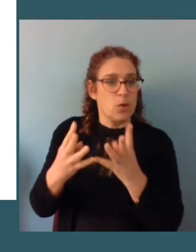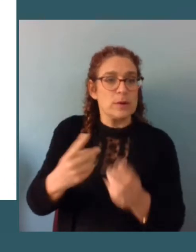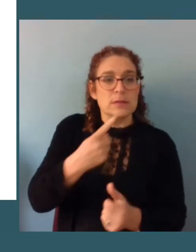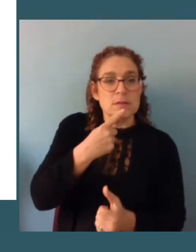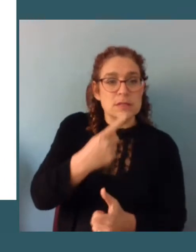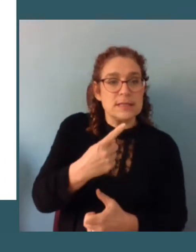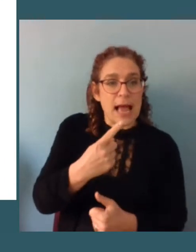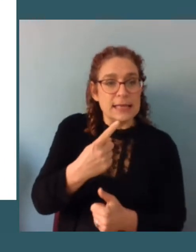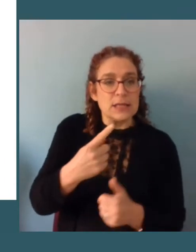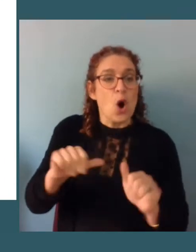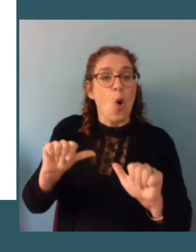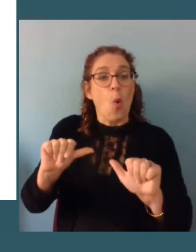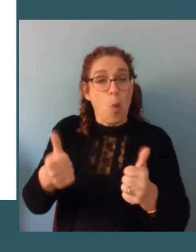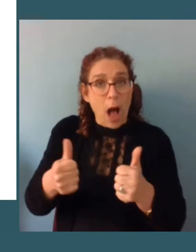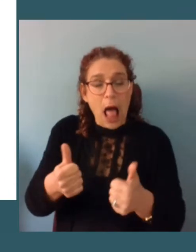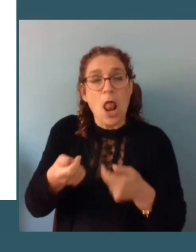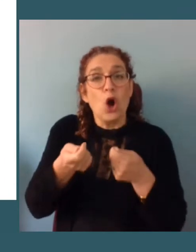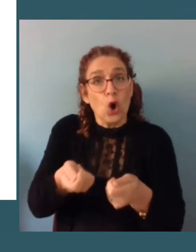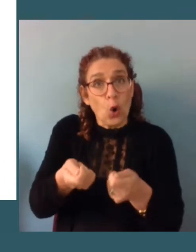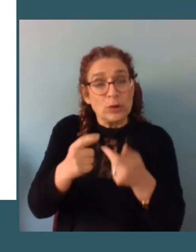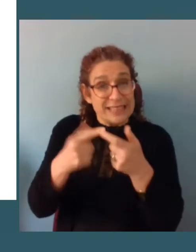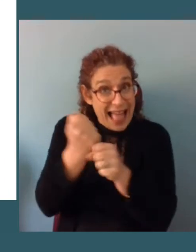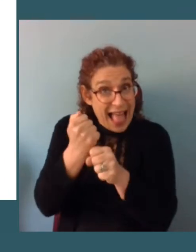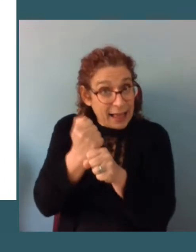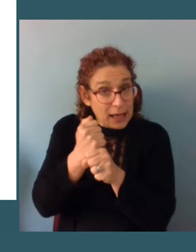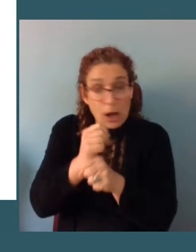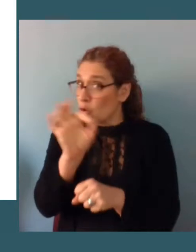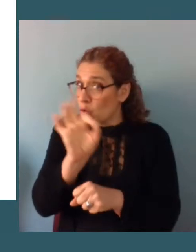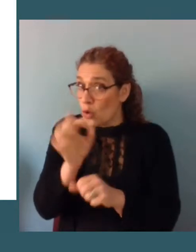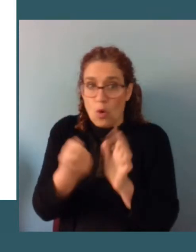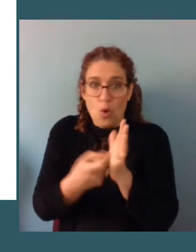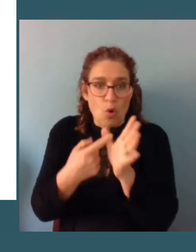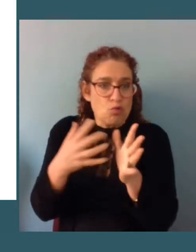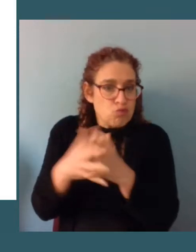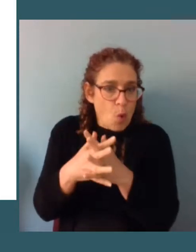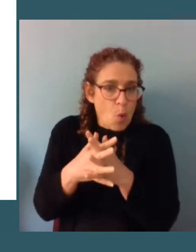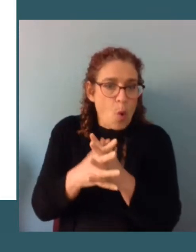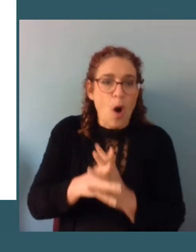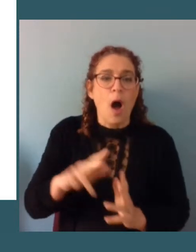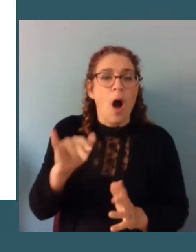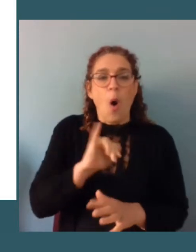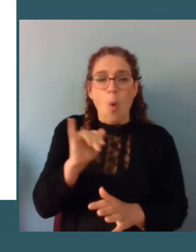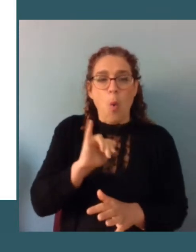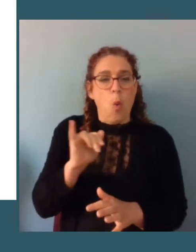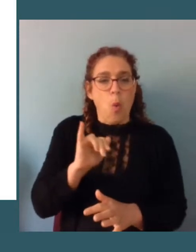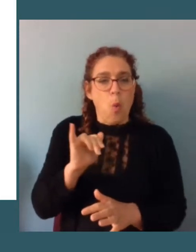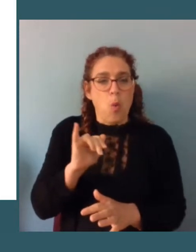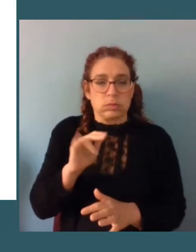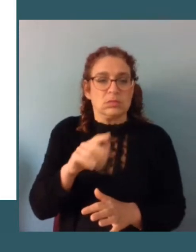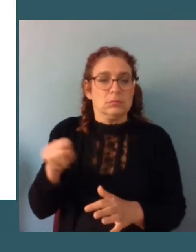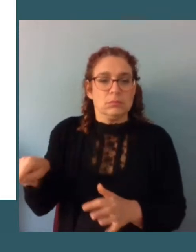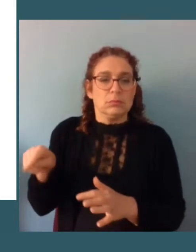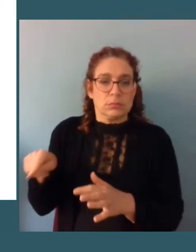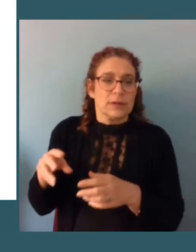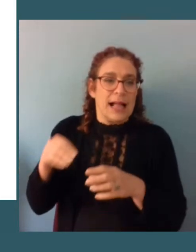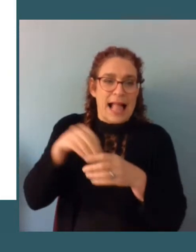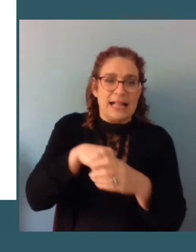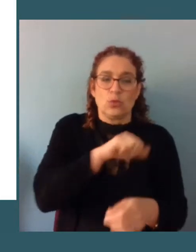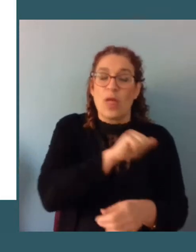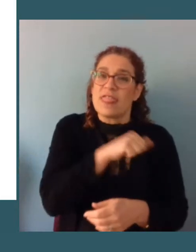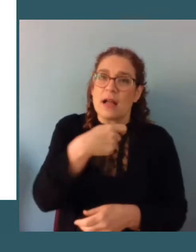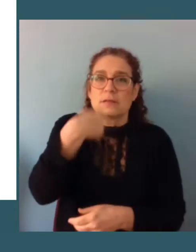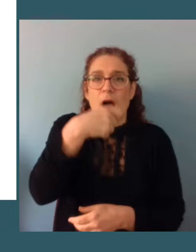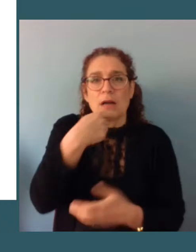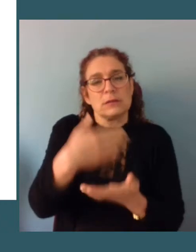well-cooked but not raw egg or uncooked pasteurised egg into the infant diet as part of the